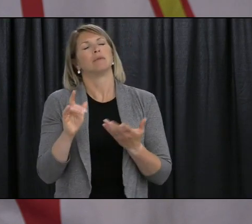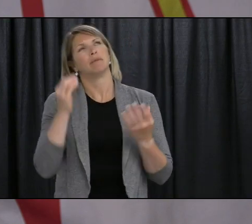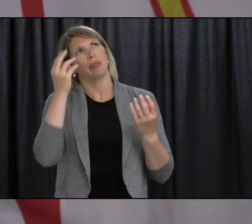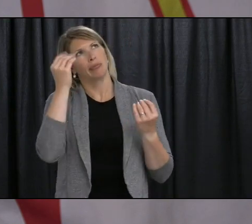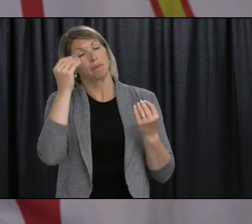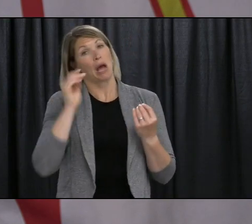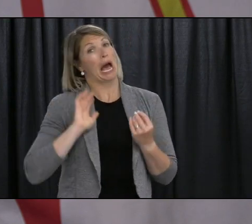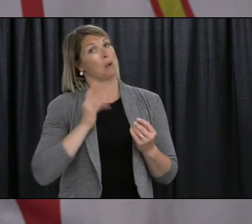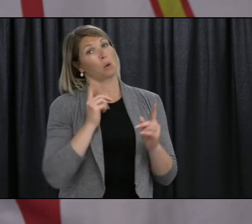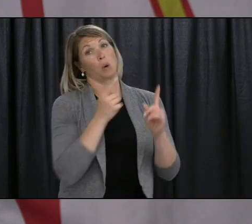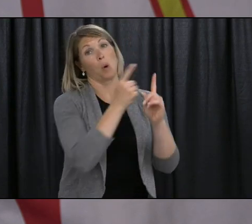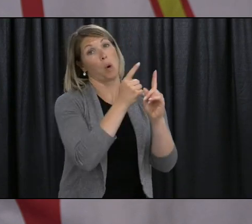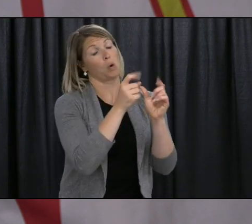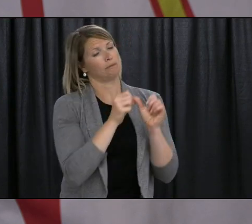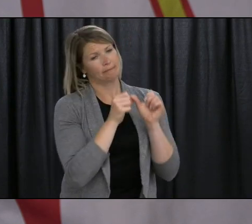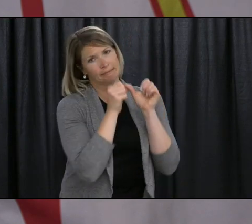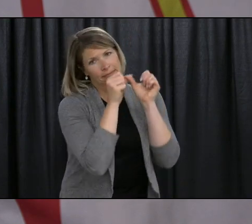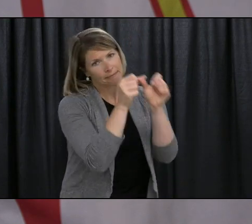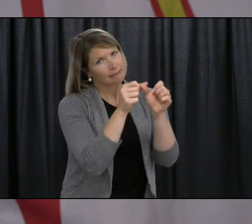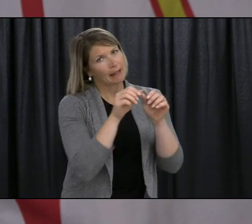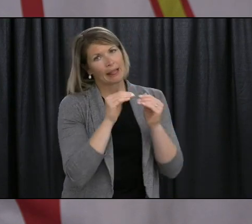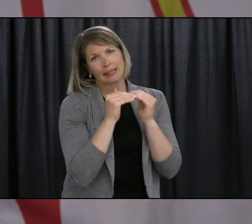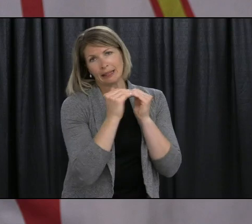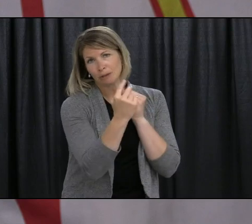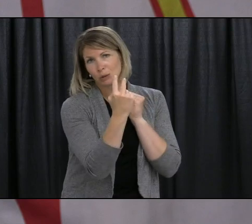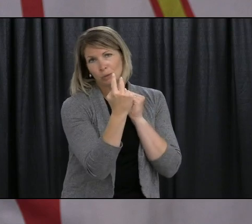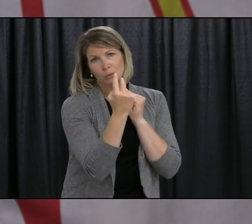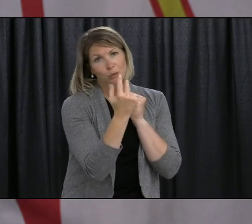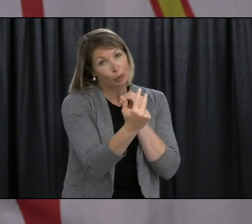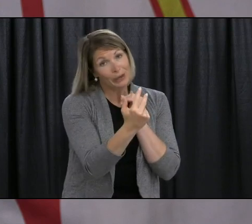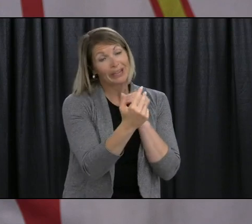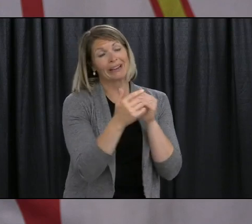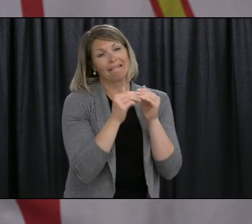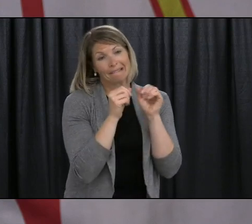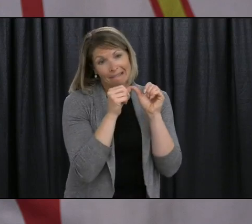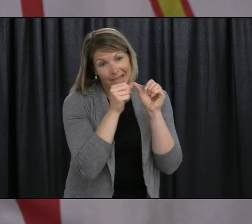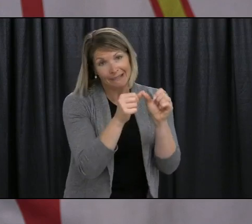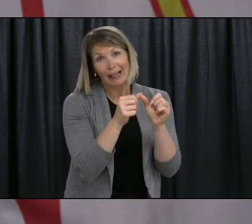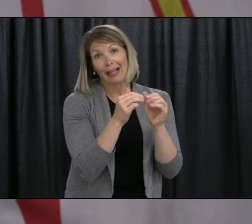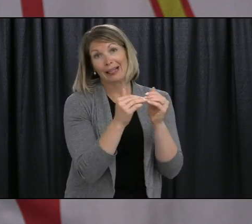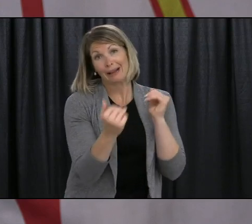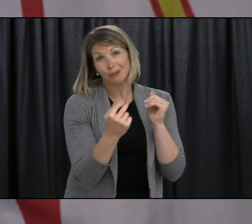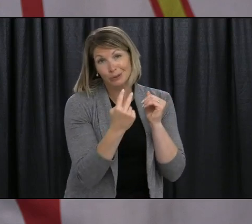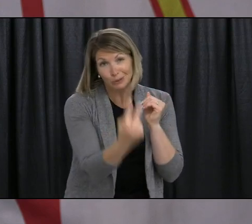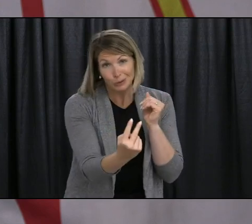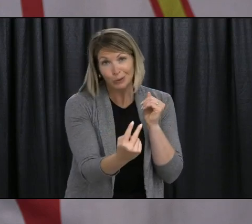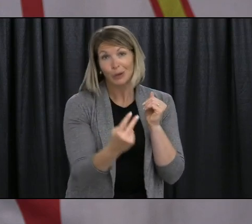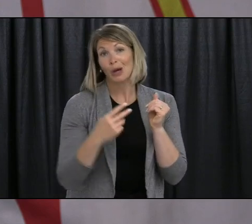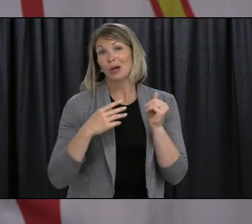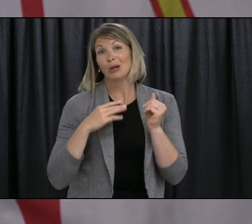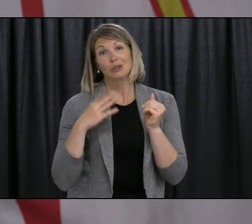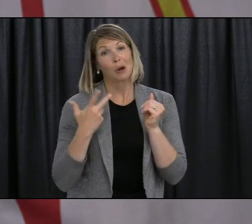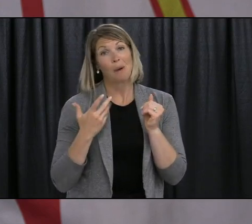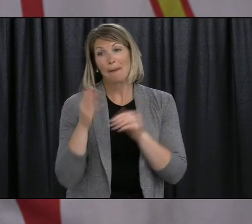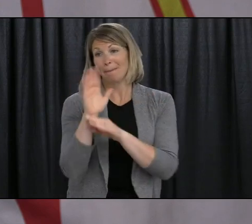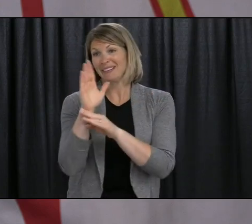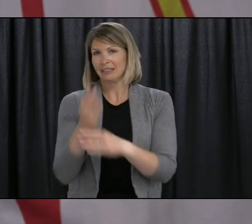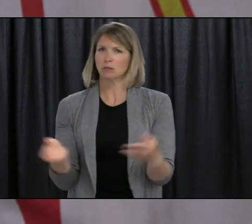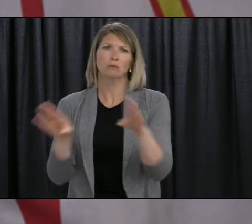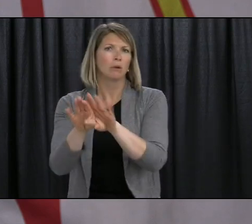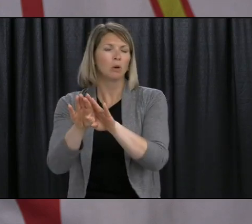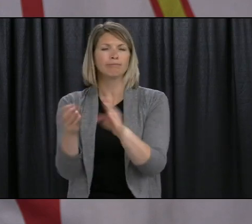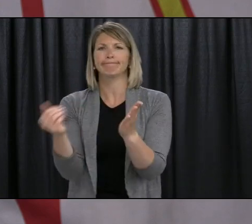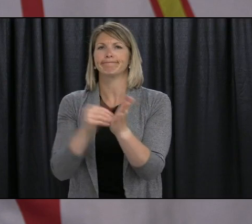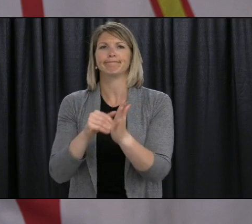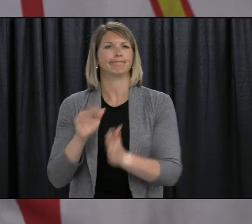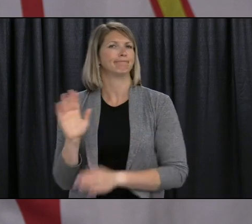But, our goal really is to keep moving forward and to not have to shut down. So I think if people keep